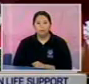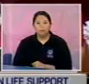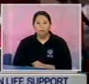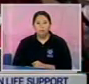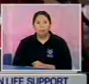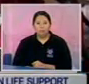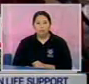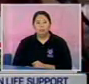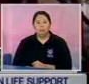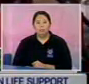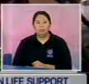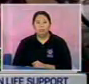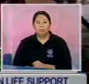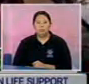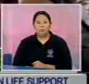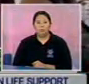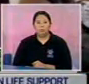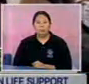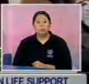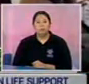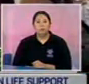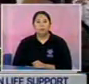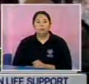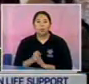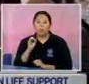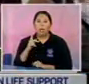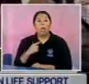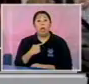Mr. President, I don't want to belabor the point. I started this soon.